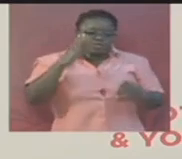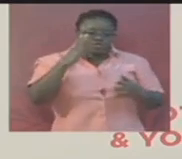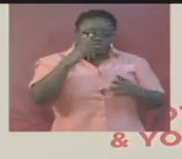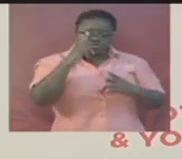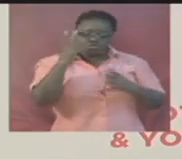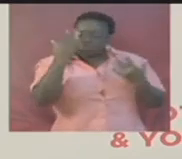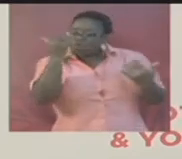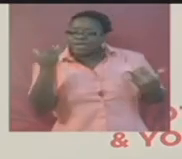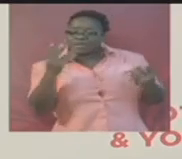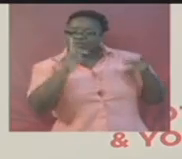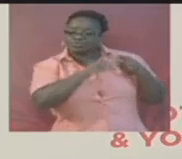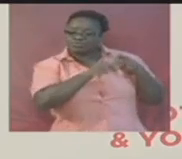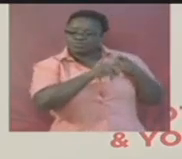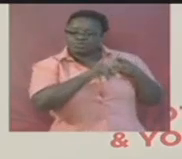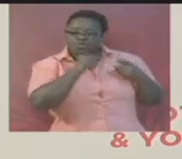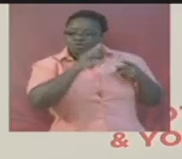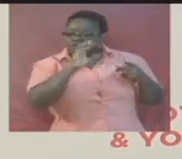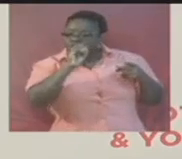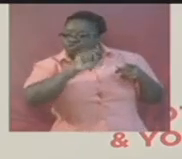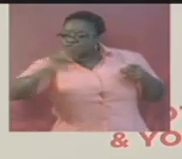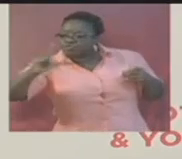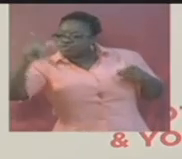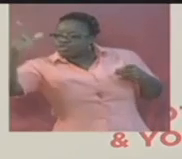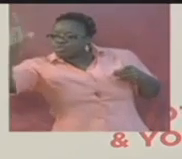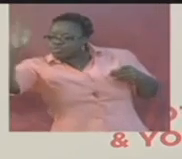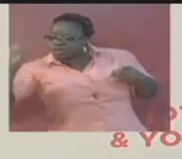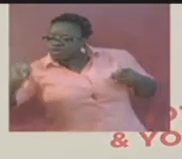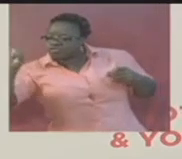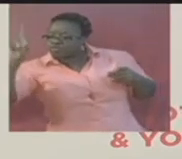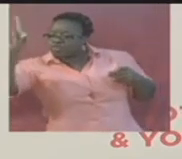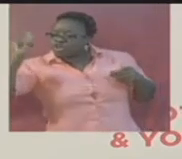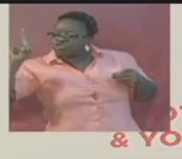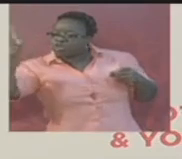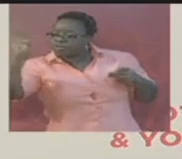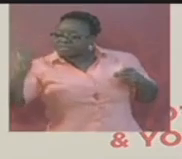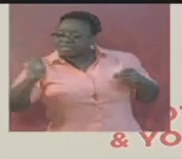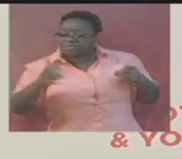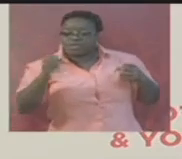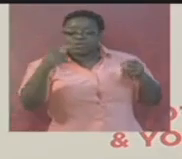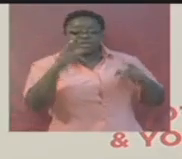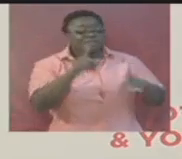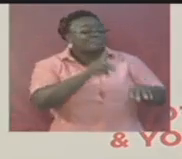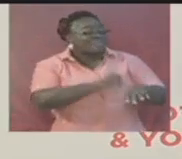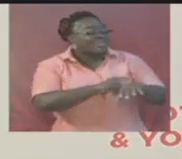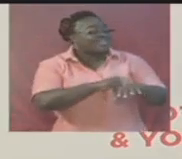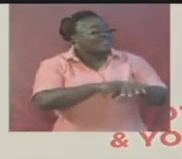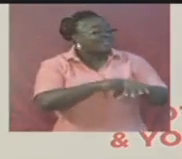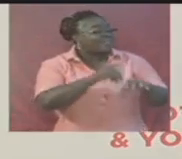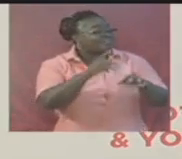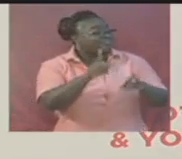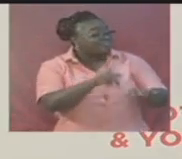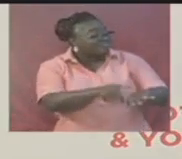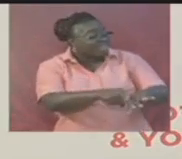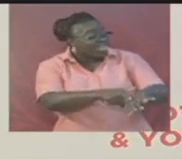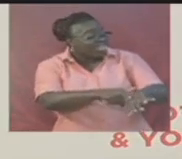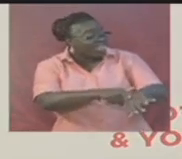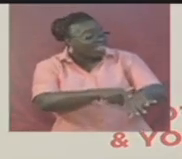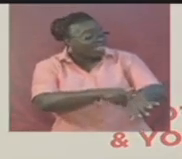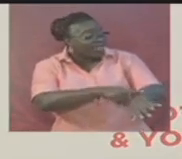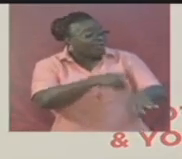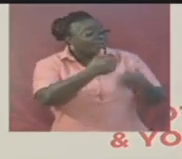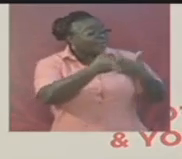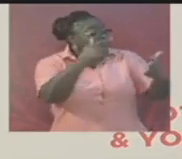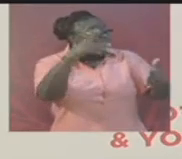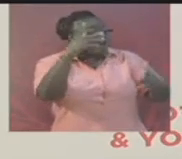to 100% in one day. So it will take us time to vaccinate a significant proportion of the population to get us to herd